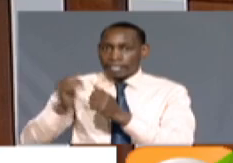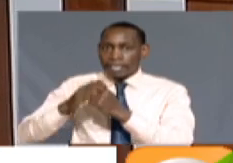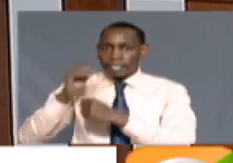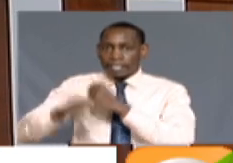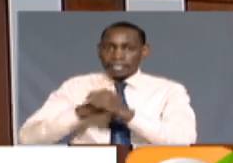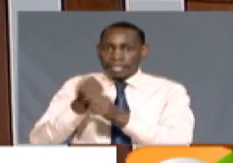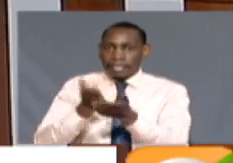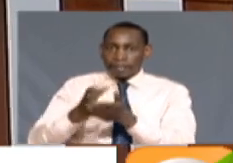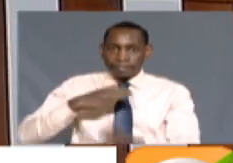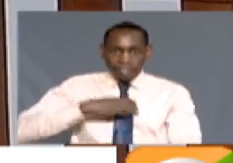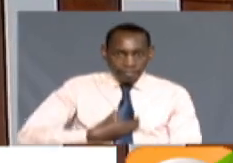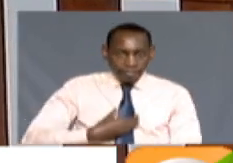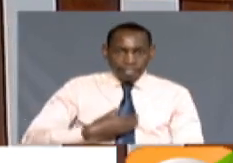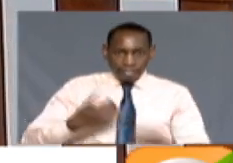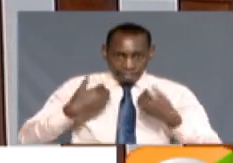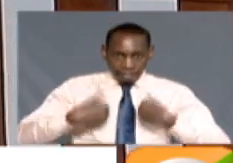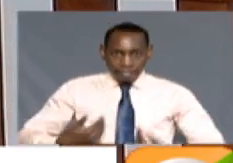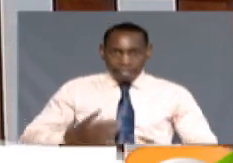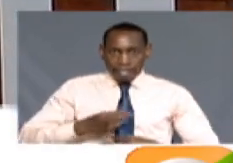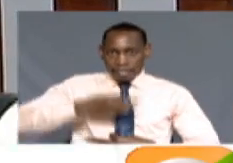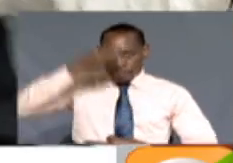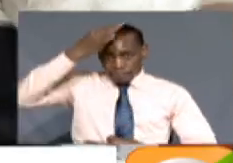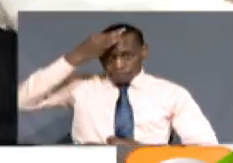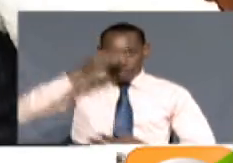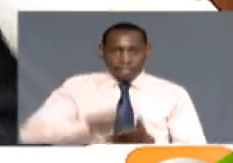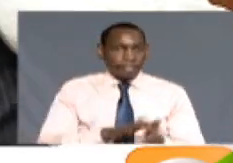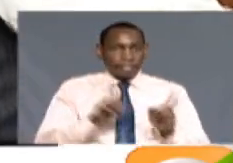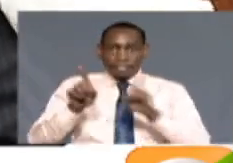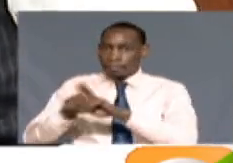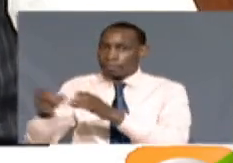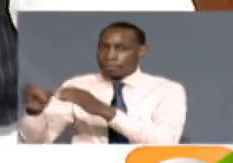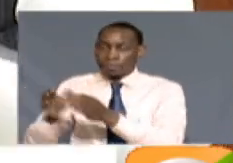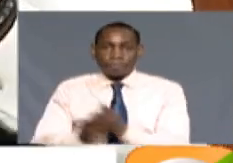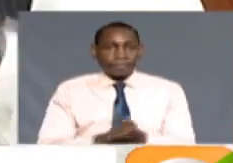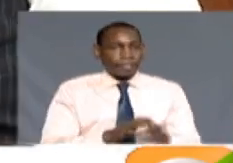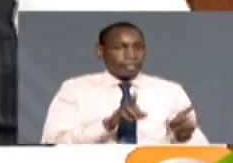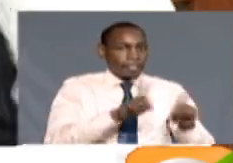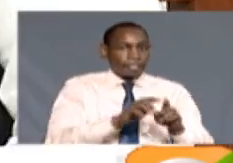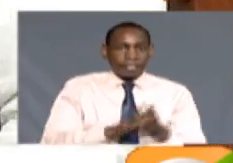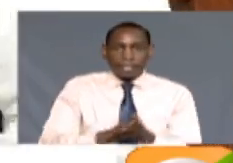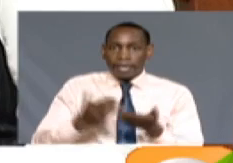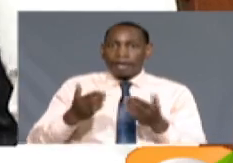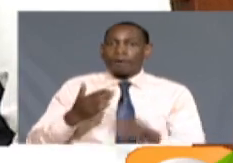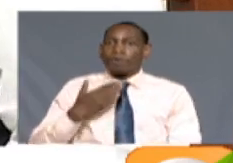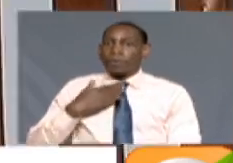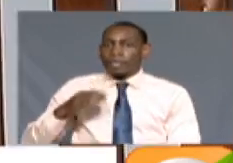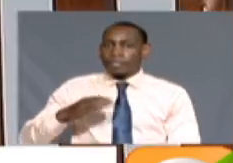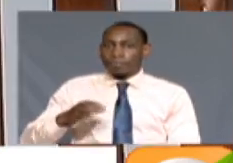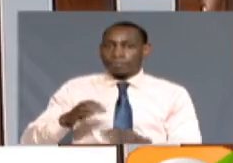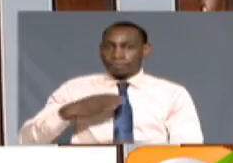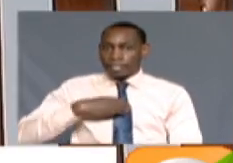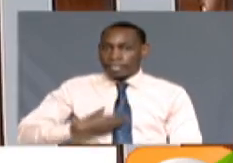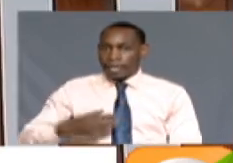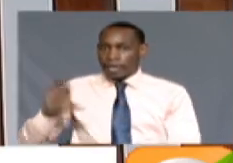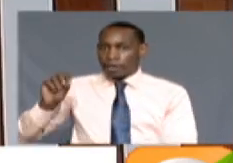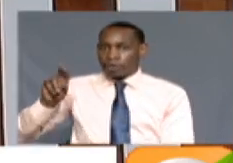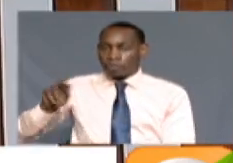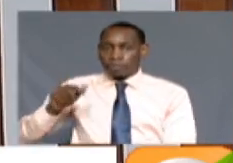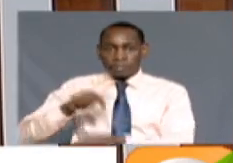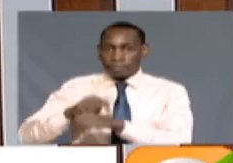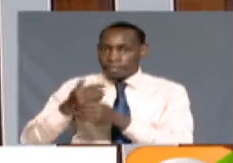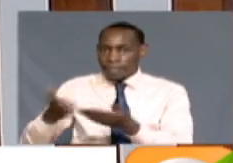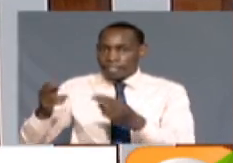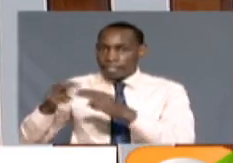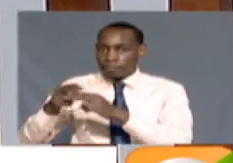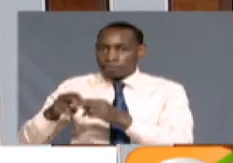just retired and I'm a pensioner. Over there? Over there. Are you going to retire from COTU anytime soon, or are you just going to be there forever?